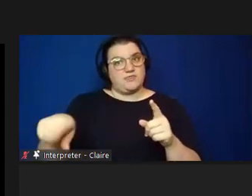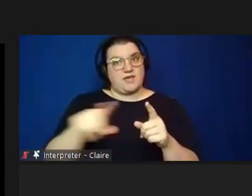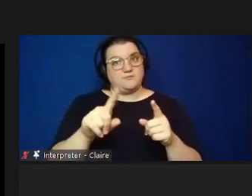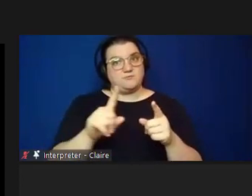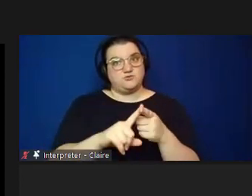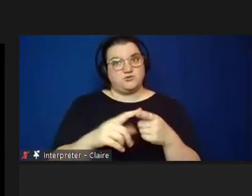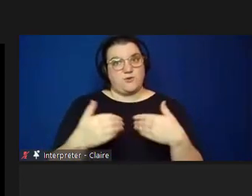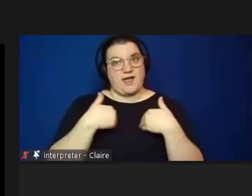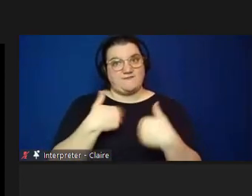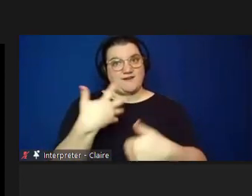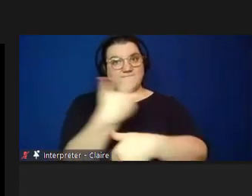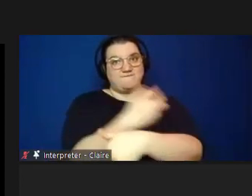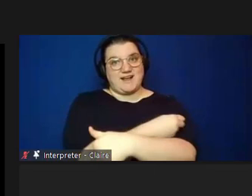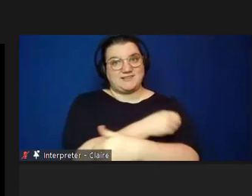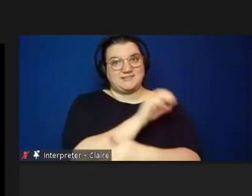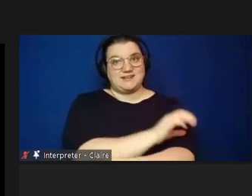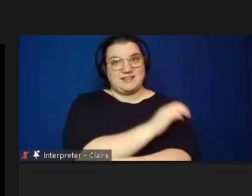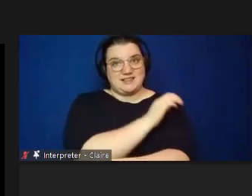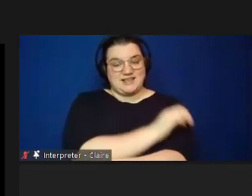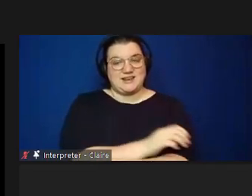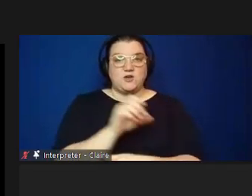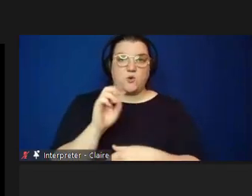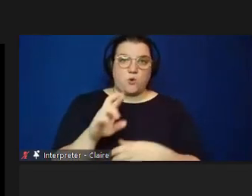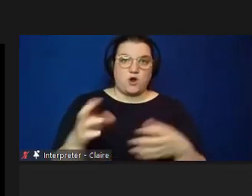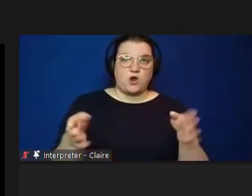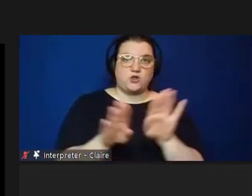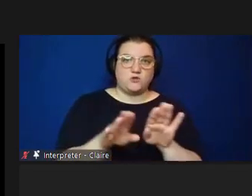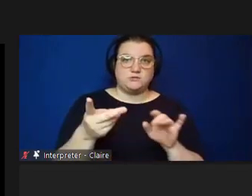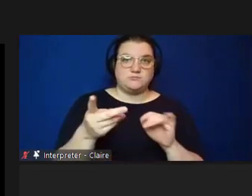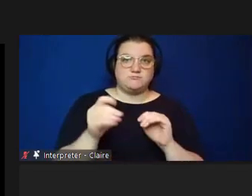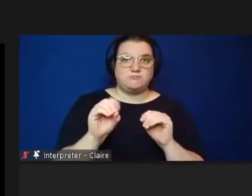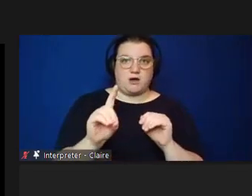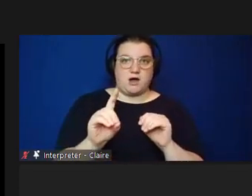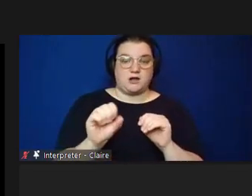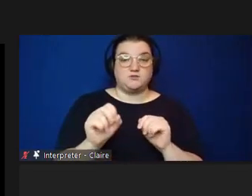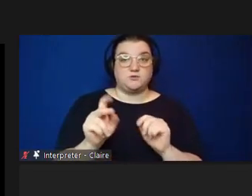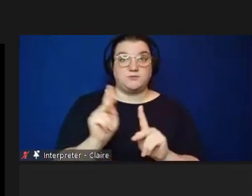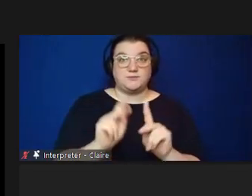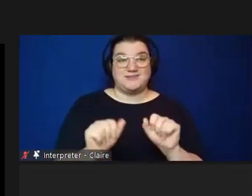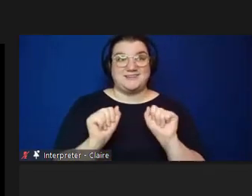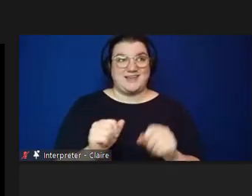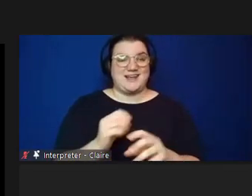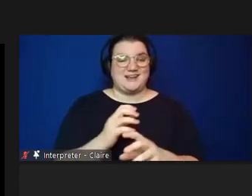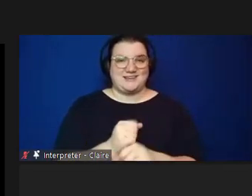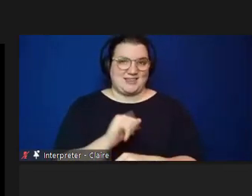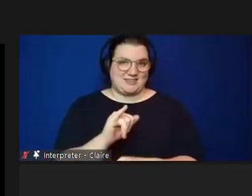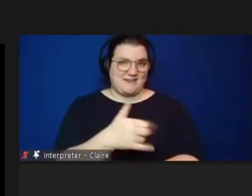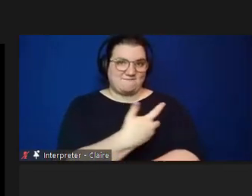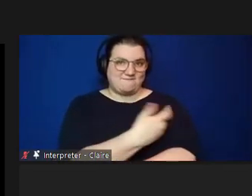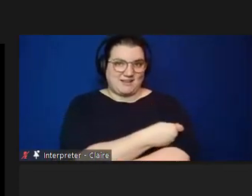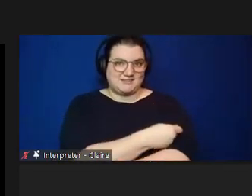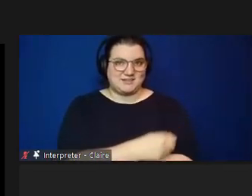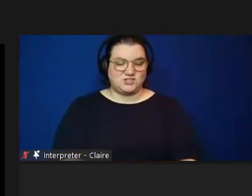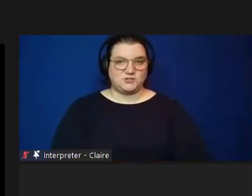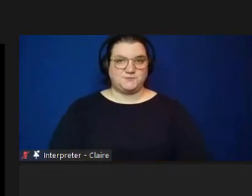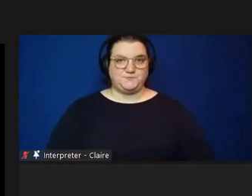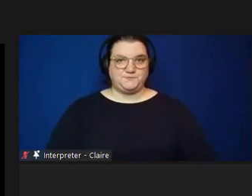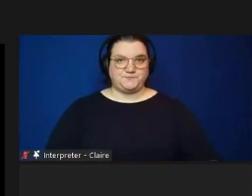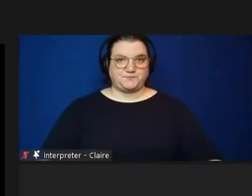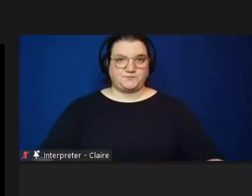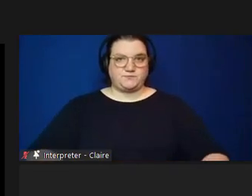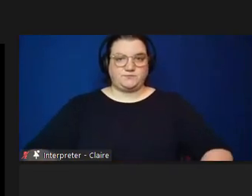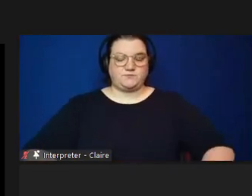have a vaccine clinic or a closed pod so that people can get the vaccination. So it is